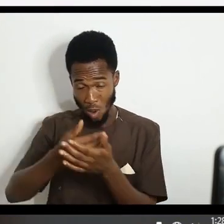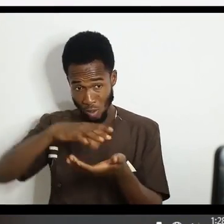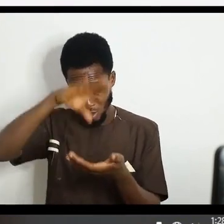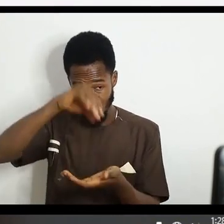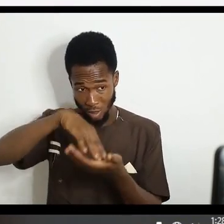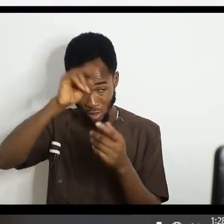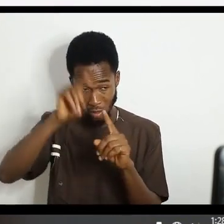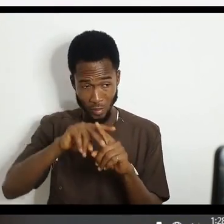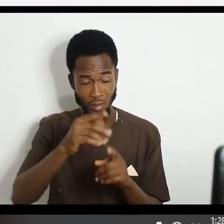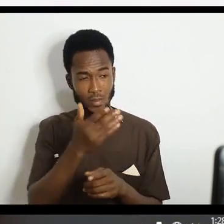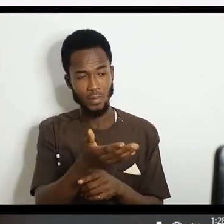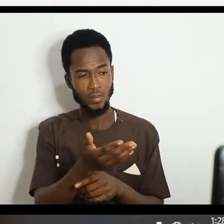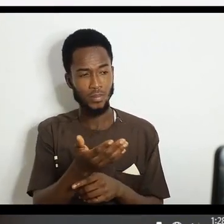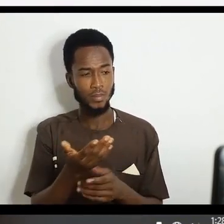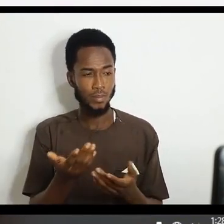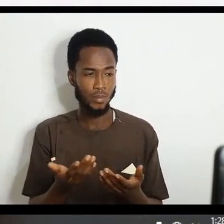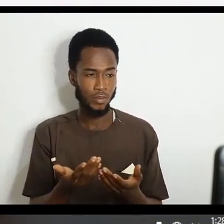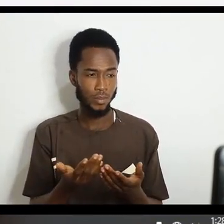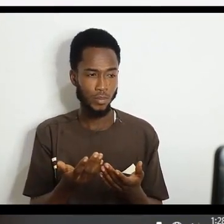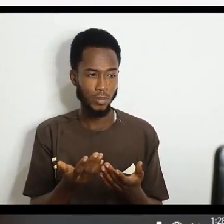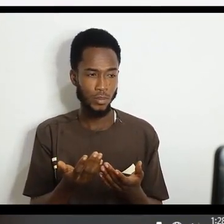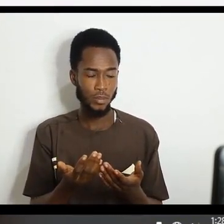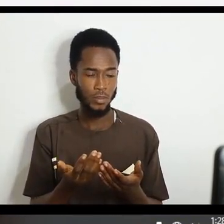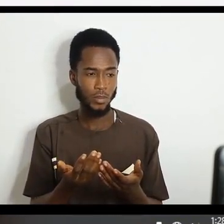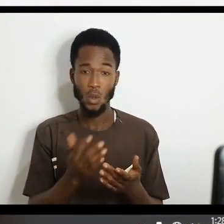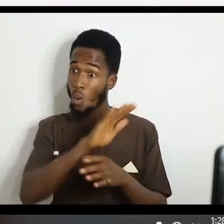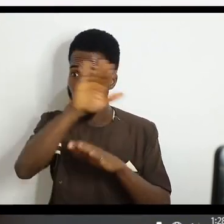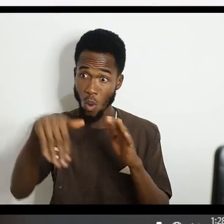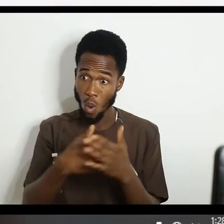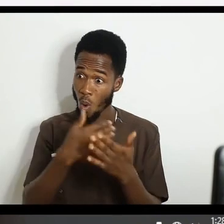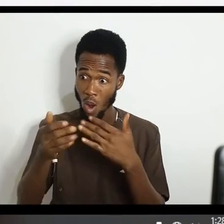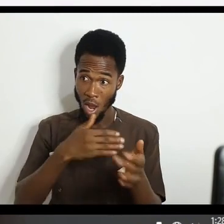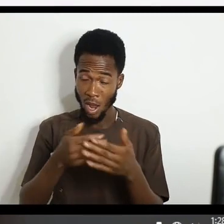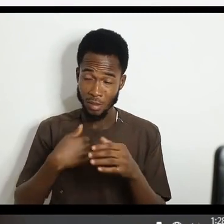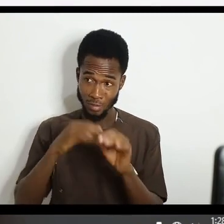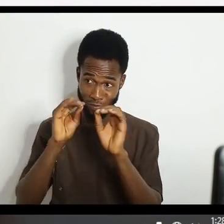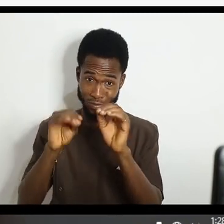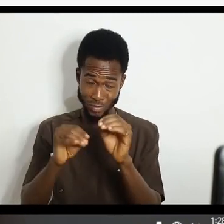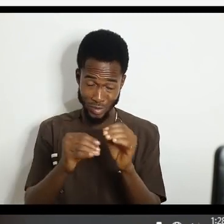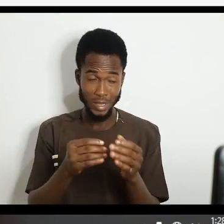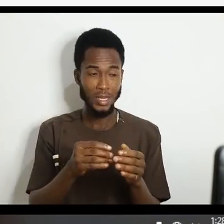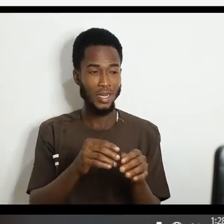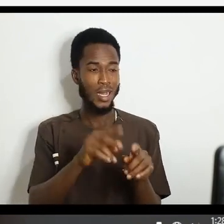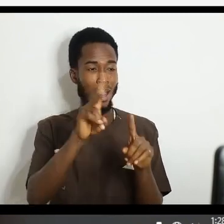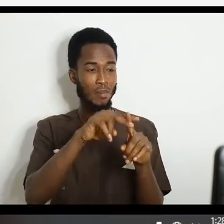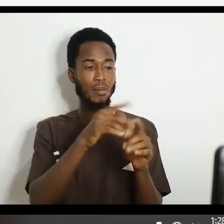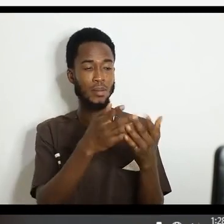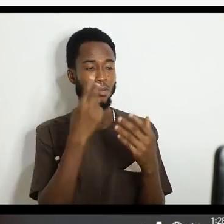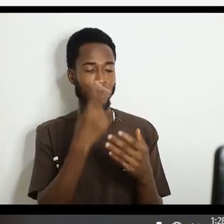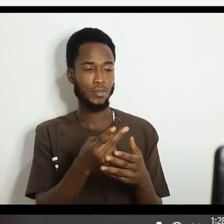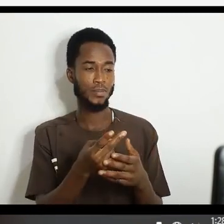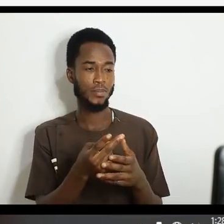learned. So far we are going to apply all what we have learned on this test. So